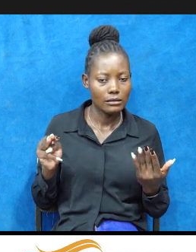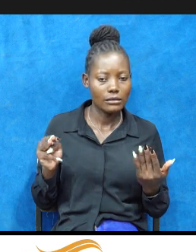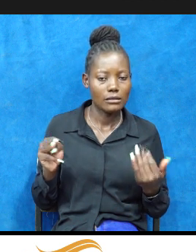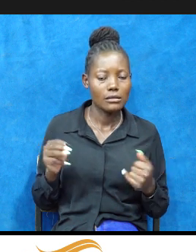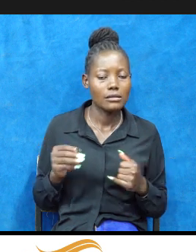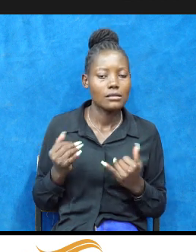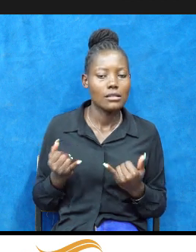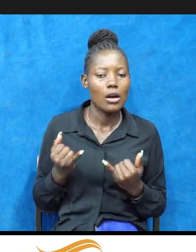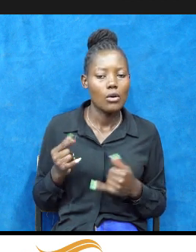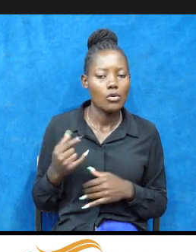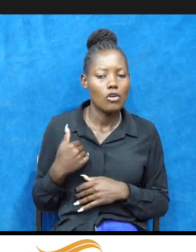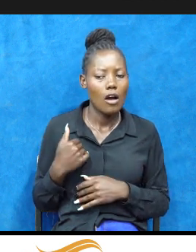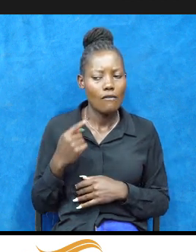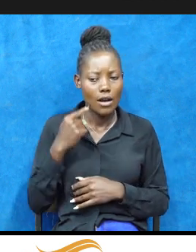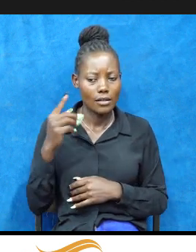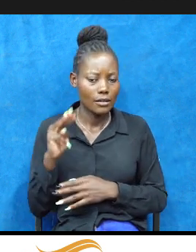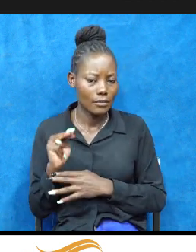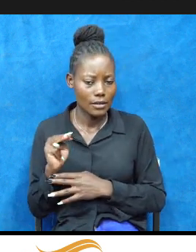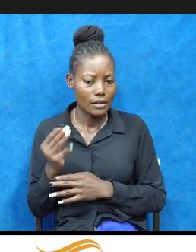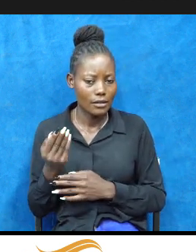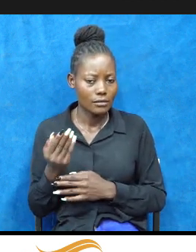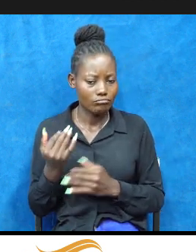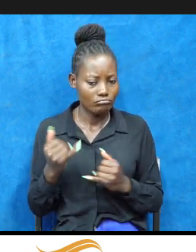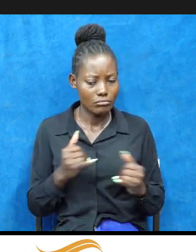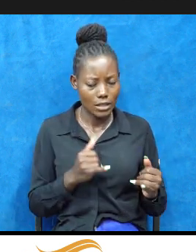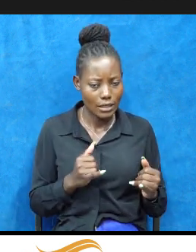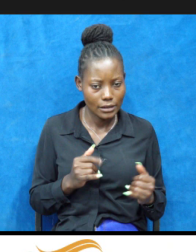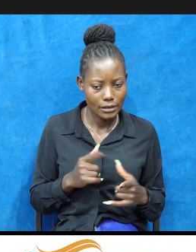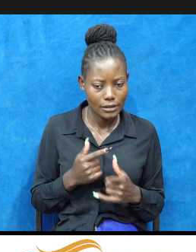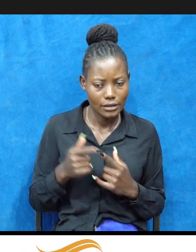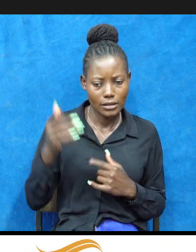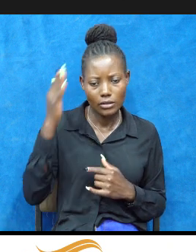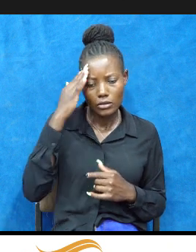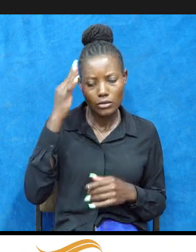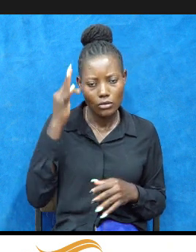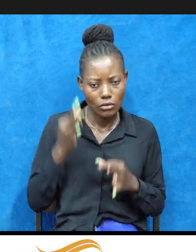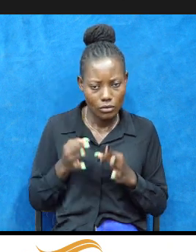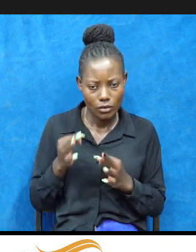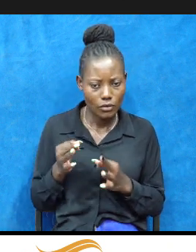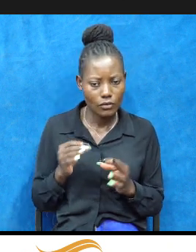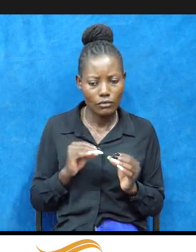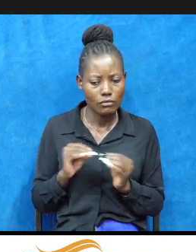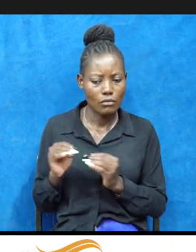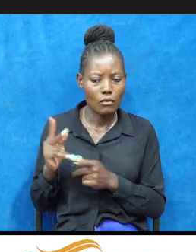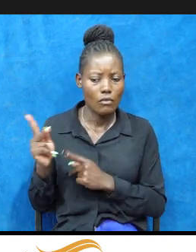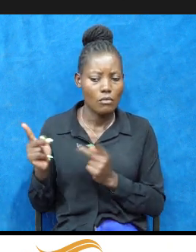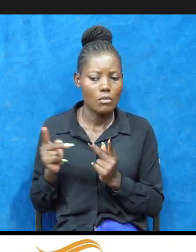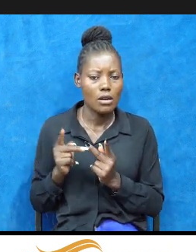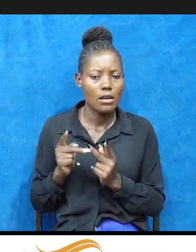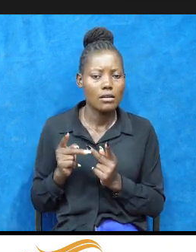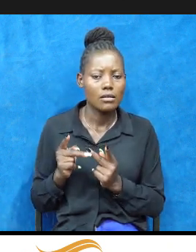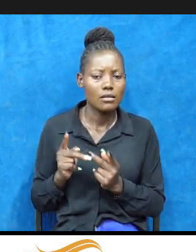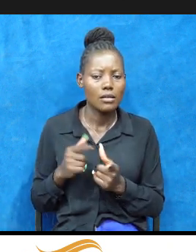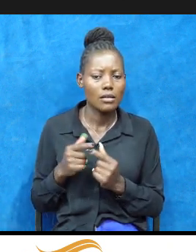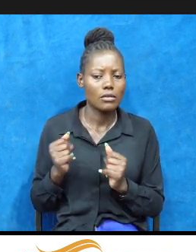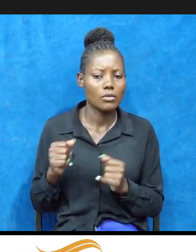meters. So you hop 100 meters on your right leg. And if you're going as hard as you can, there's a significant amount of lactate